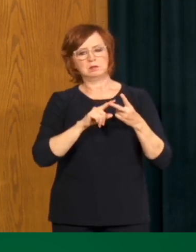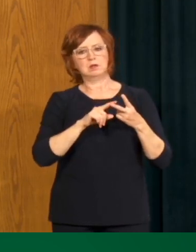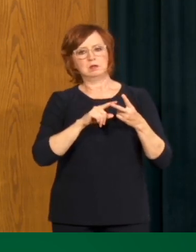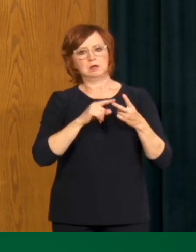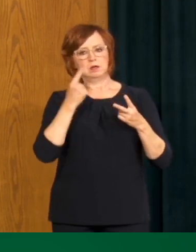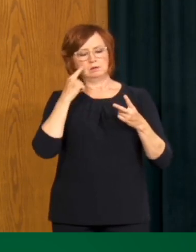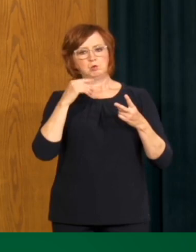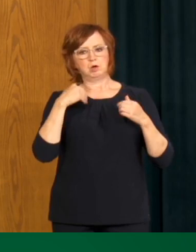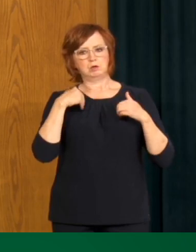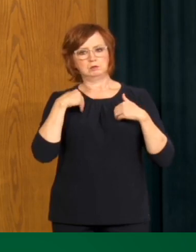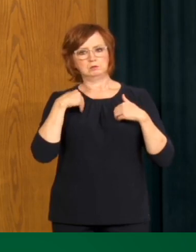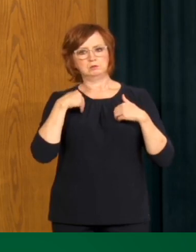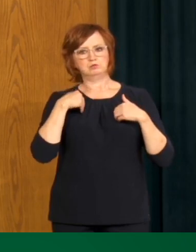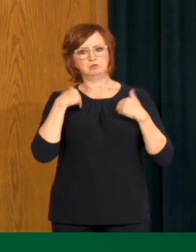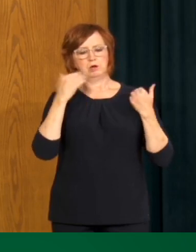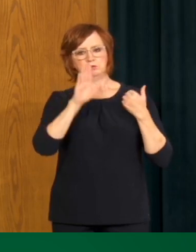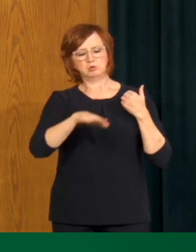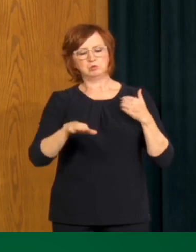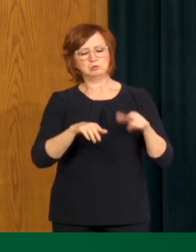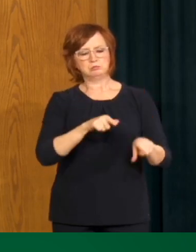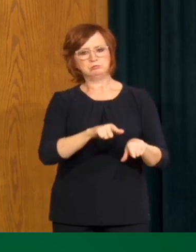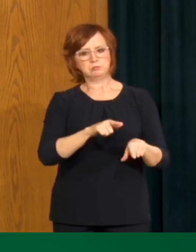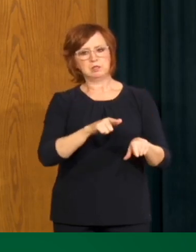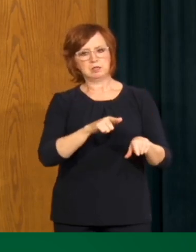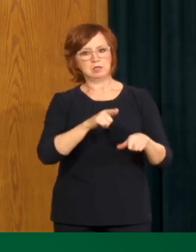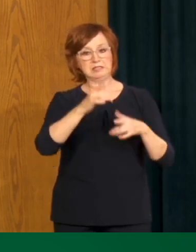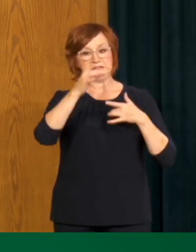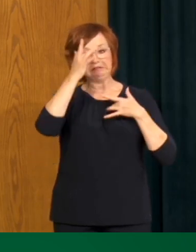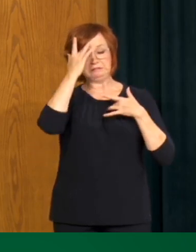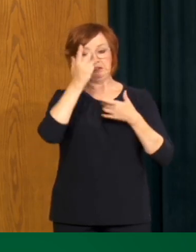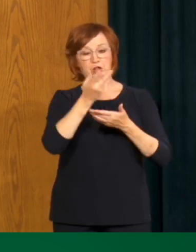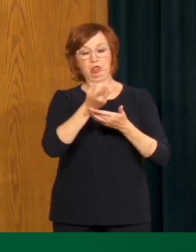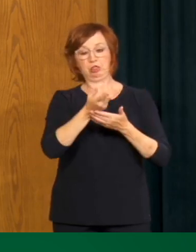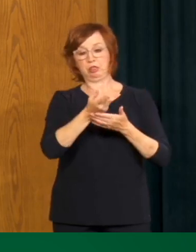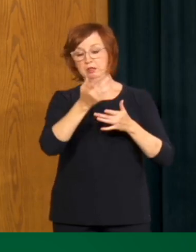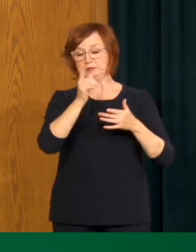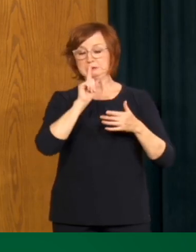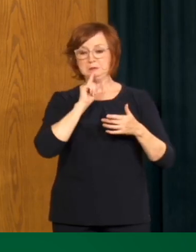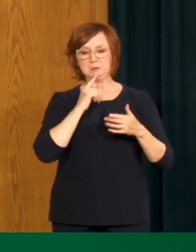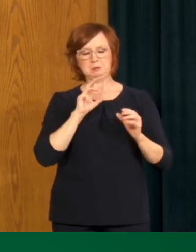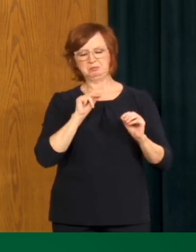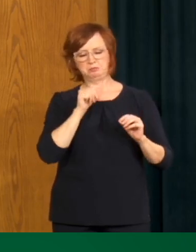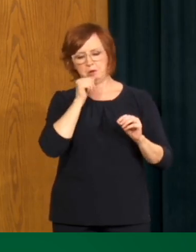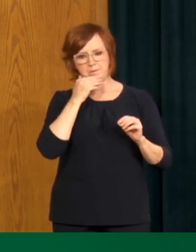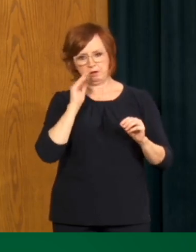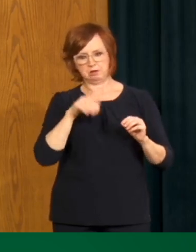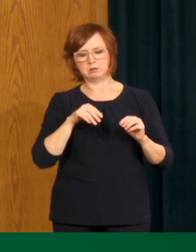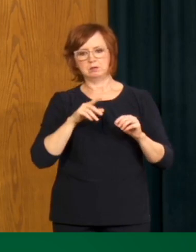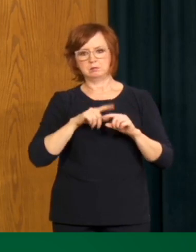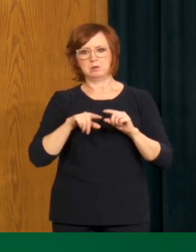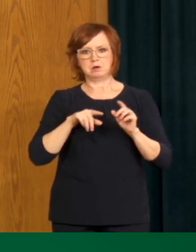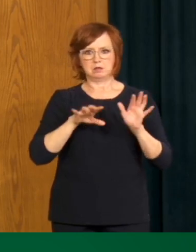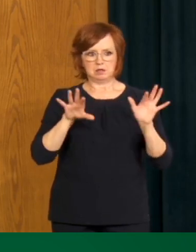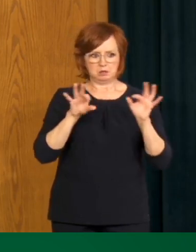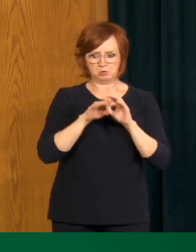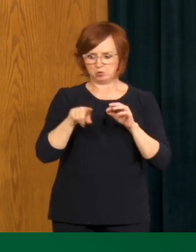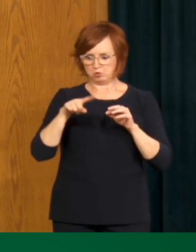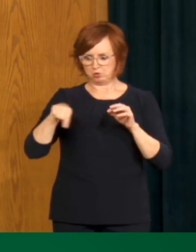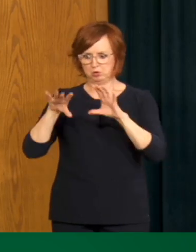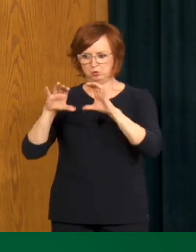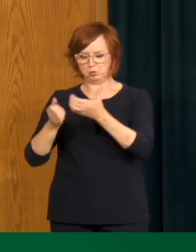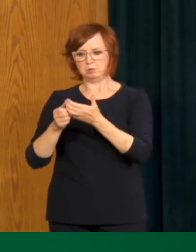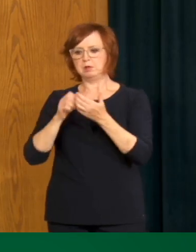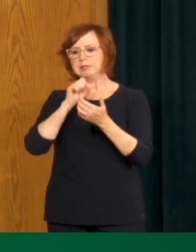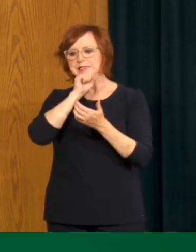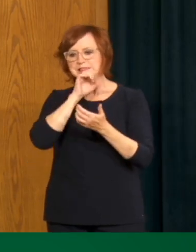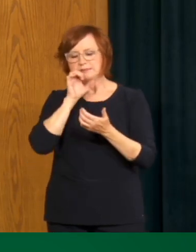isolate, and you can protect people at higher risk who may be your parents or grandparents or others with underlying medical principles. I think that's what we all need to remember